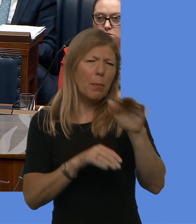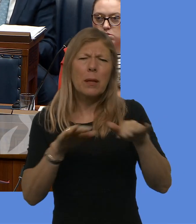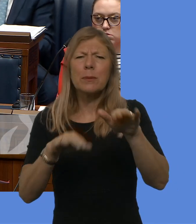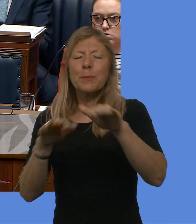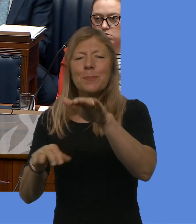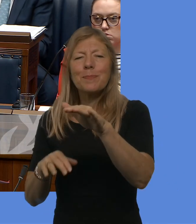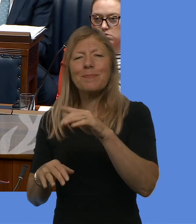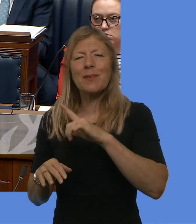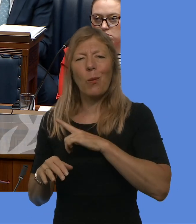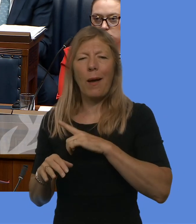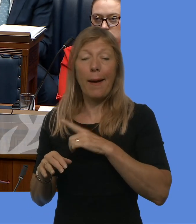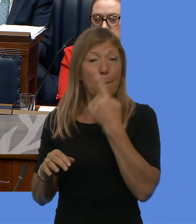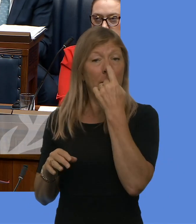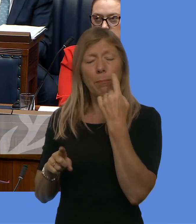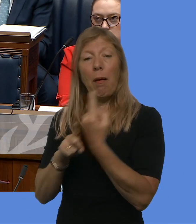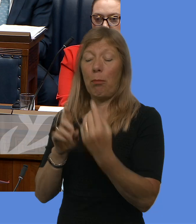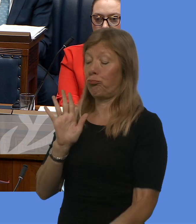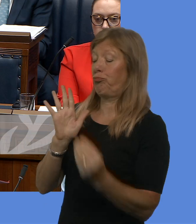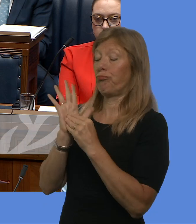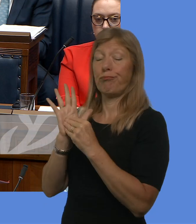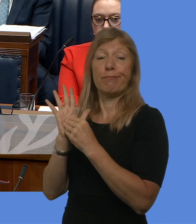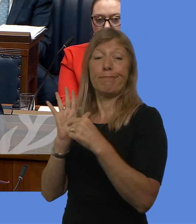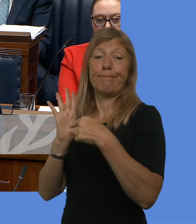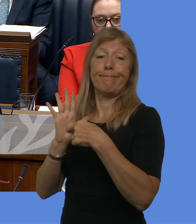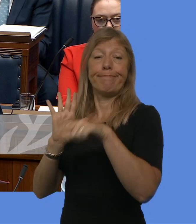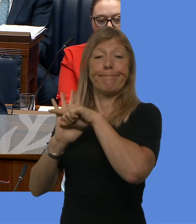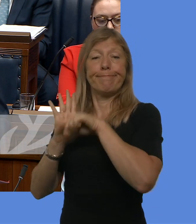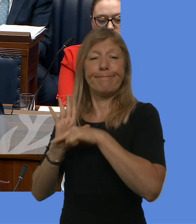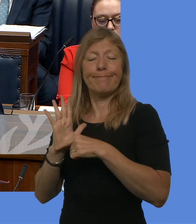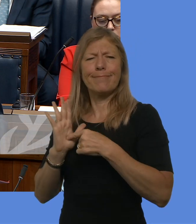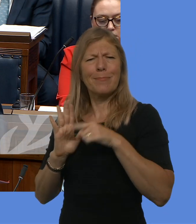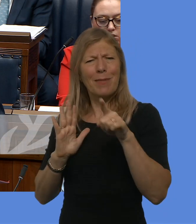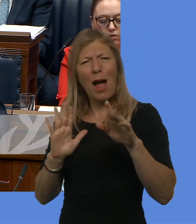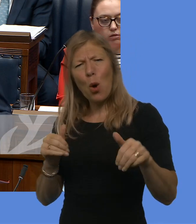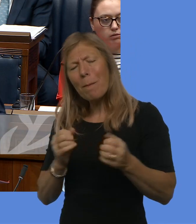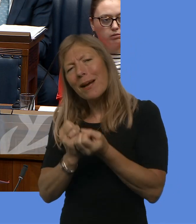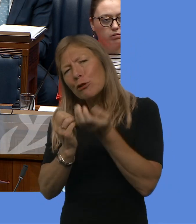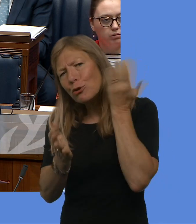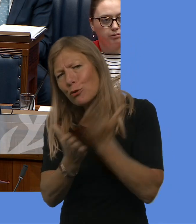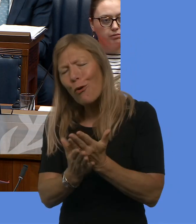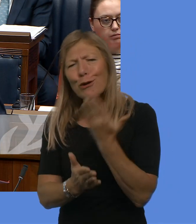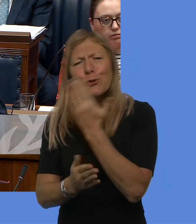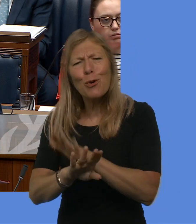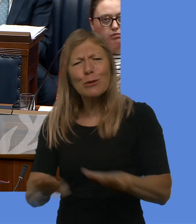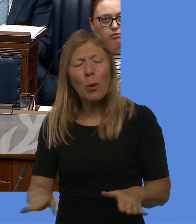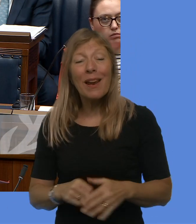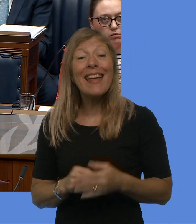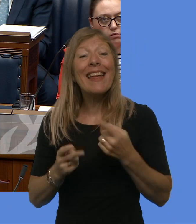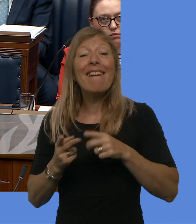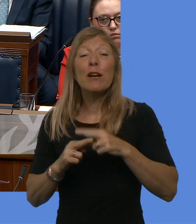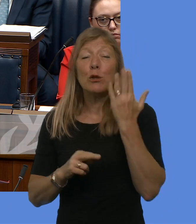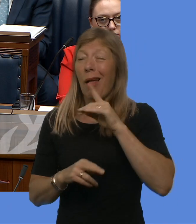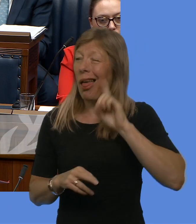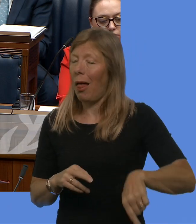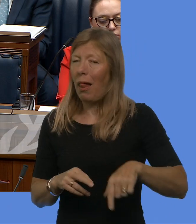it is another to monitor and ultimately enforce. And how can you do that? What would be the sanction for not doing it?